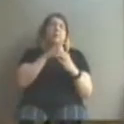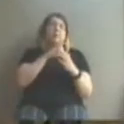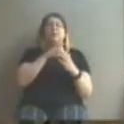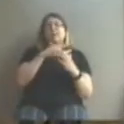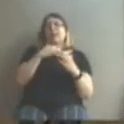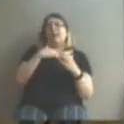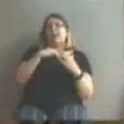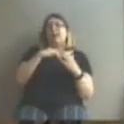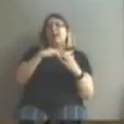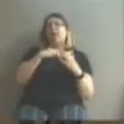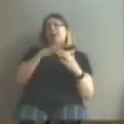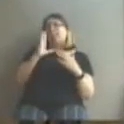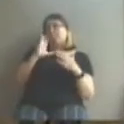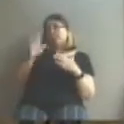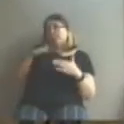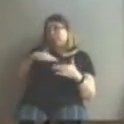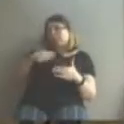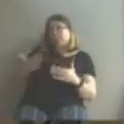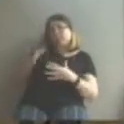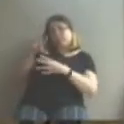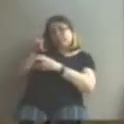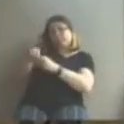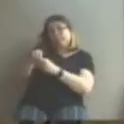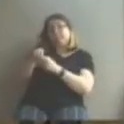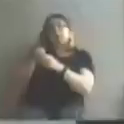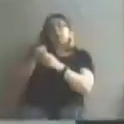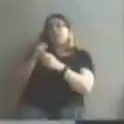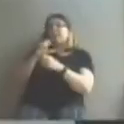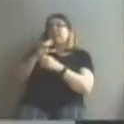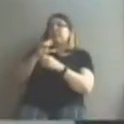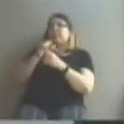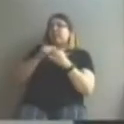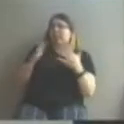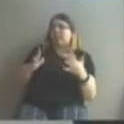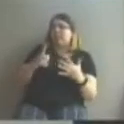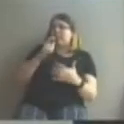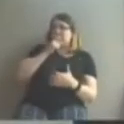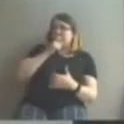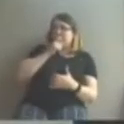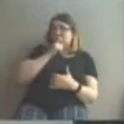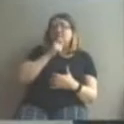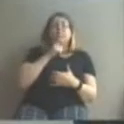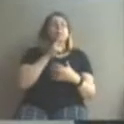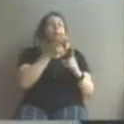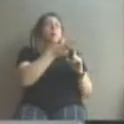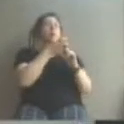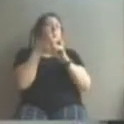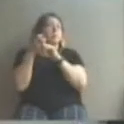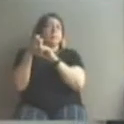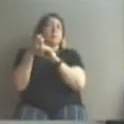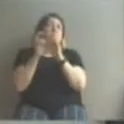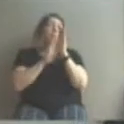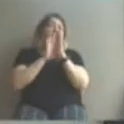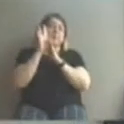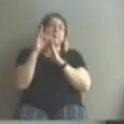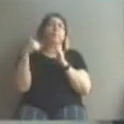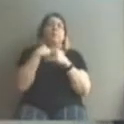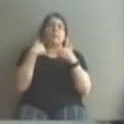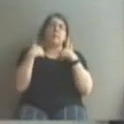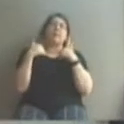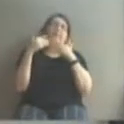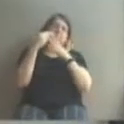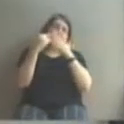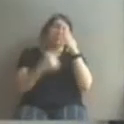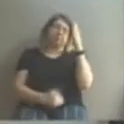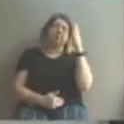but I don't have the date for you today. Okay. Yes, sir. In administrator recruitment and development, we have a list of strong